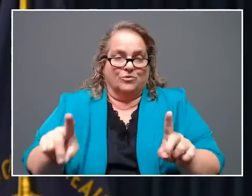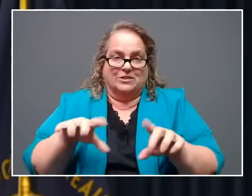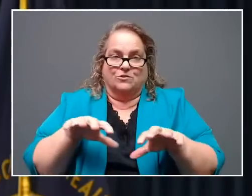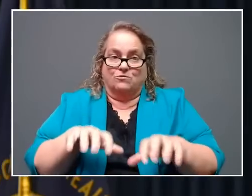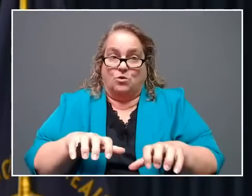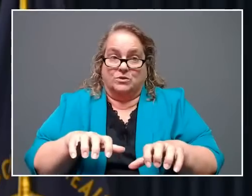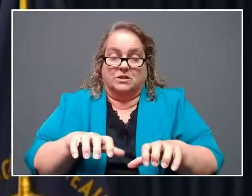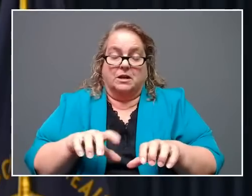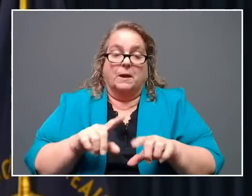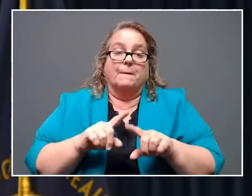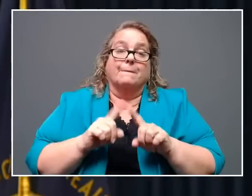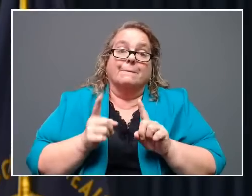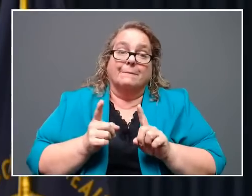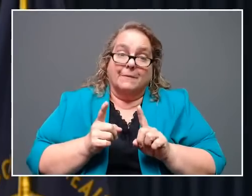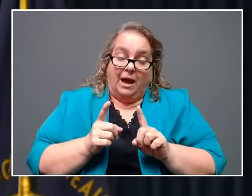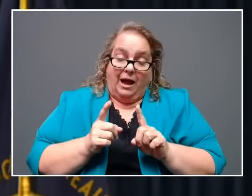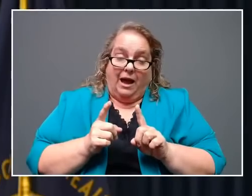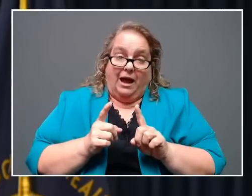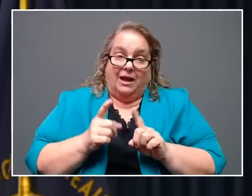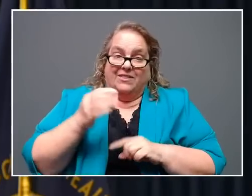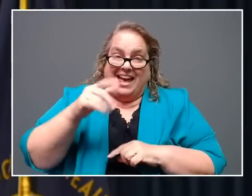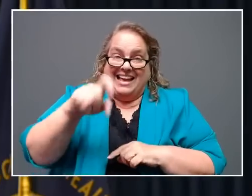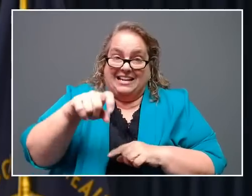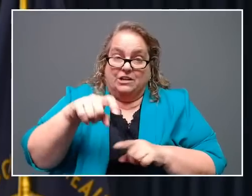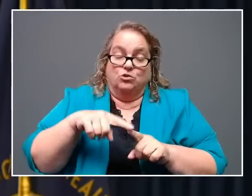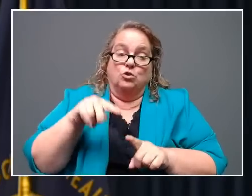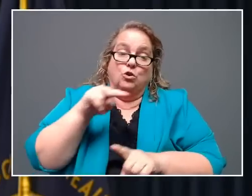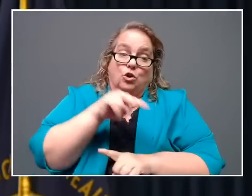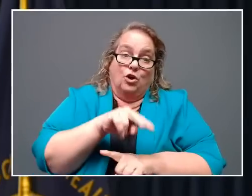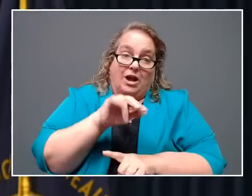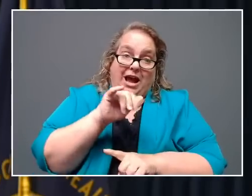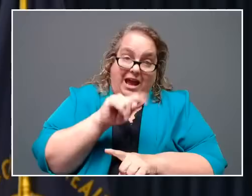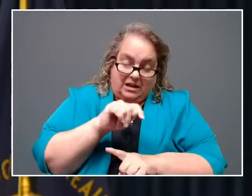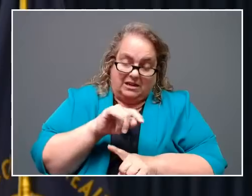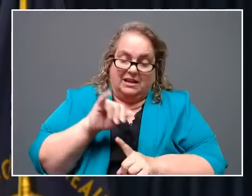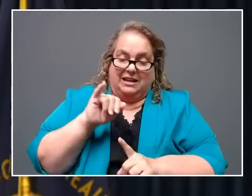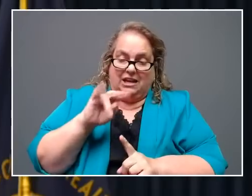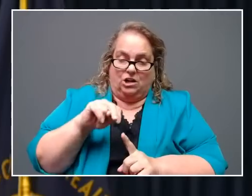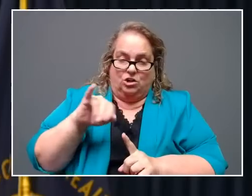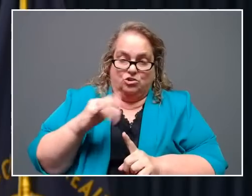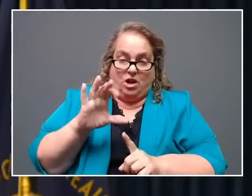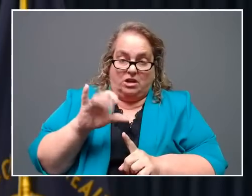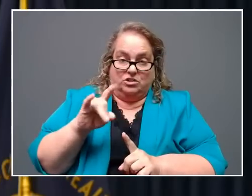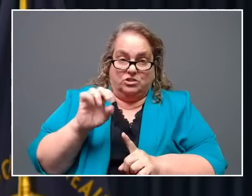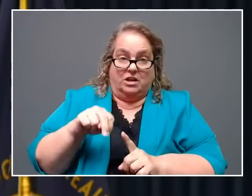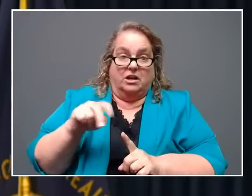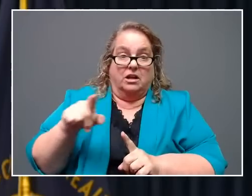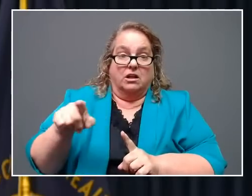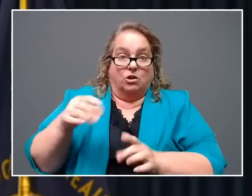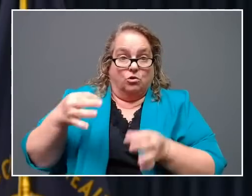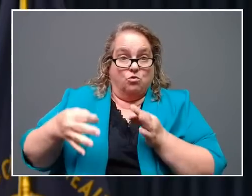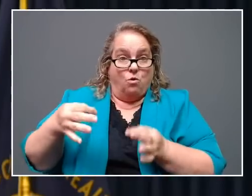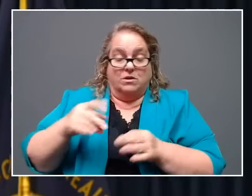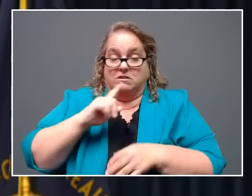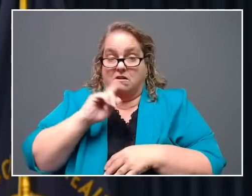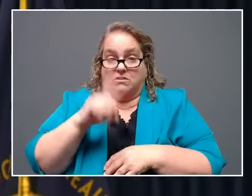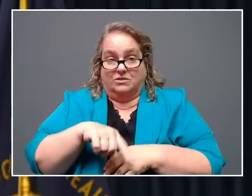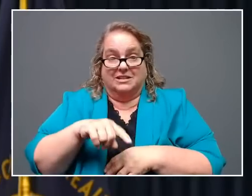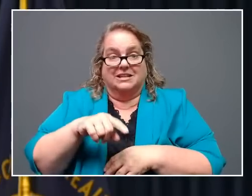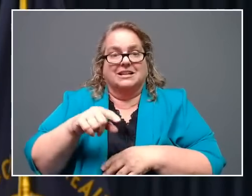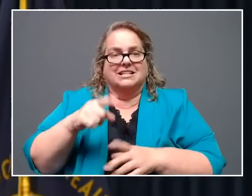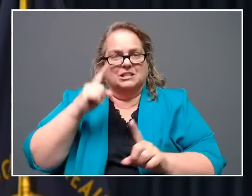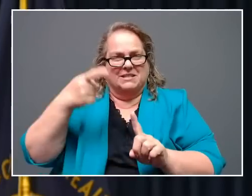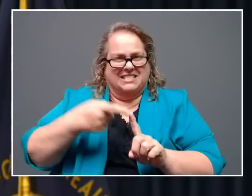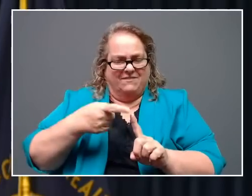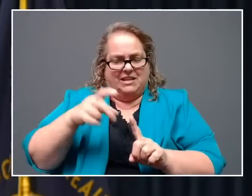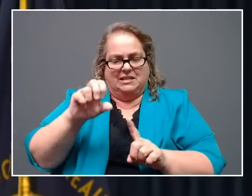But certainly they need to look at the injunction. It lists specific statutes within it.